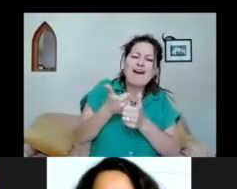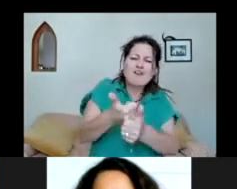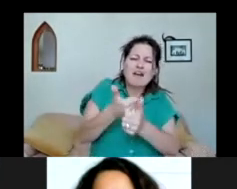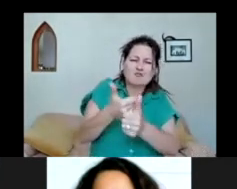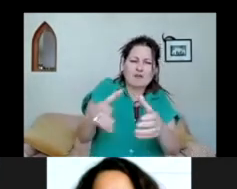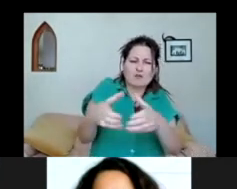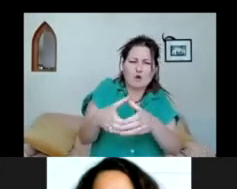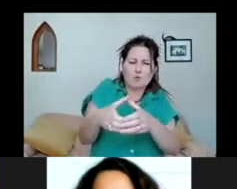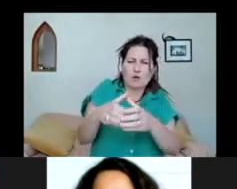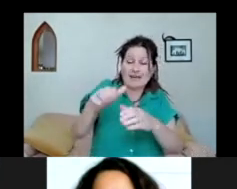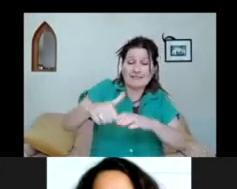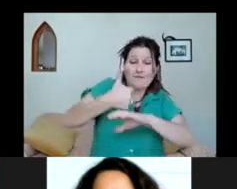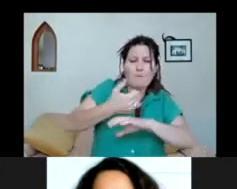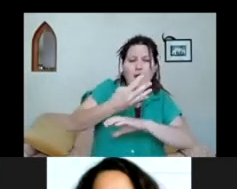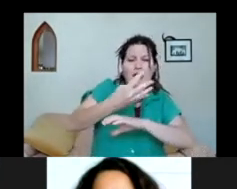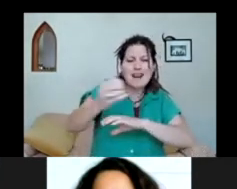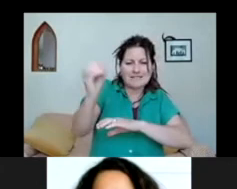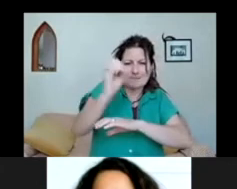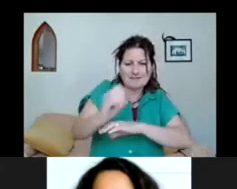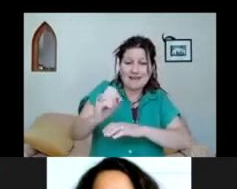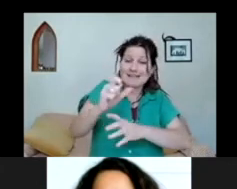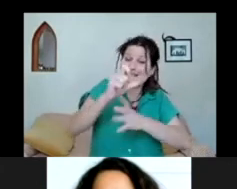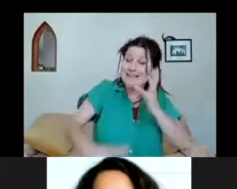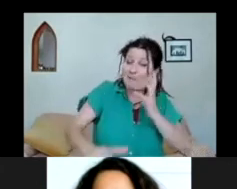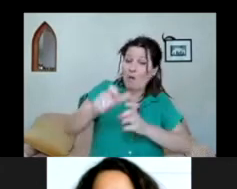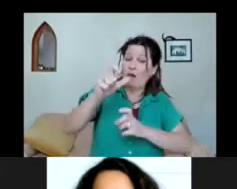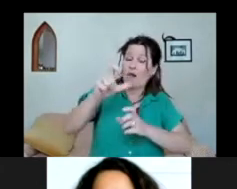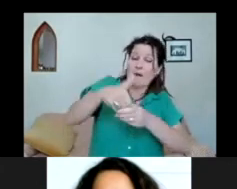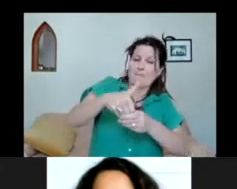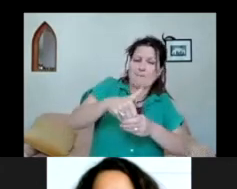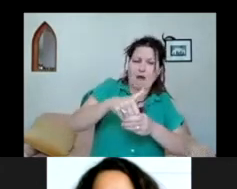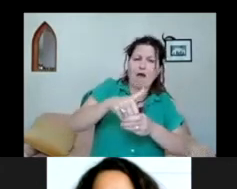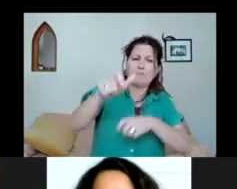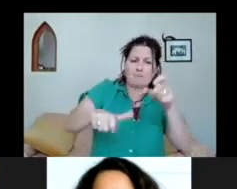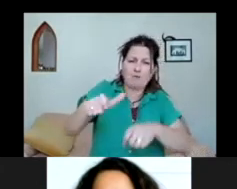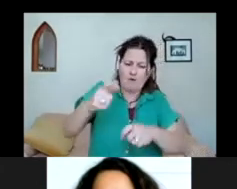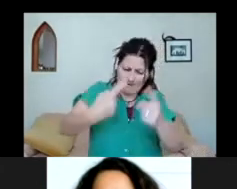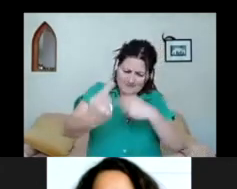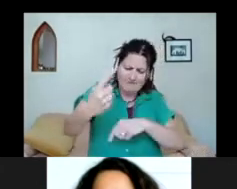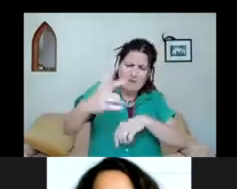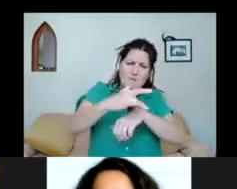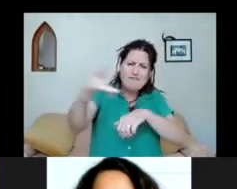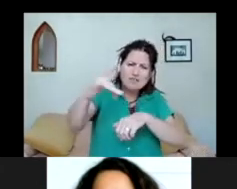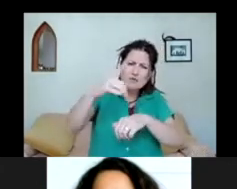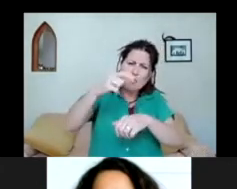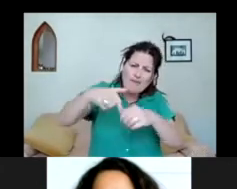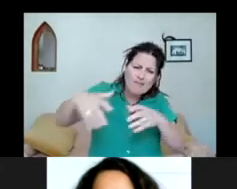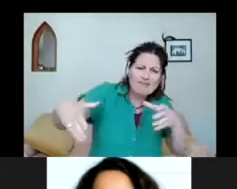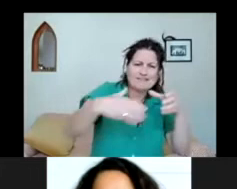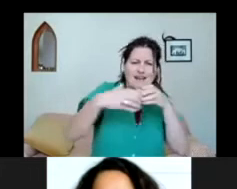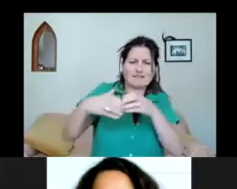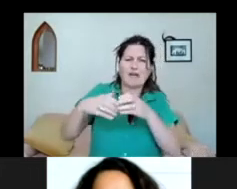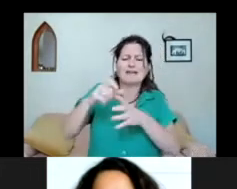90% by disabled people, disabled members that are professionals in the sector, of disability arts and